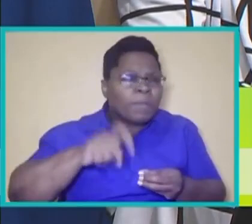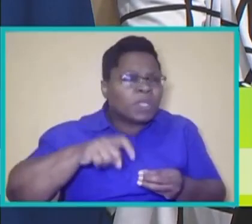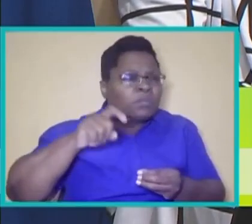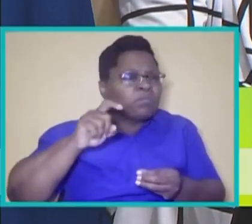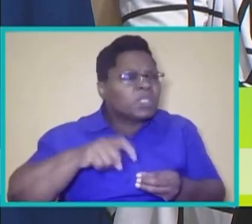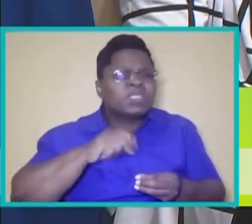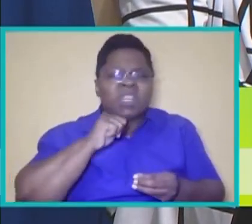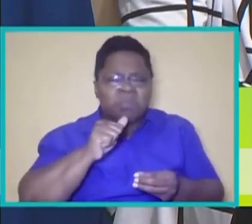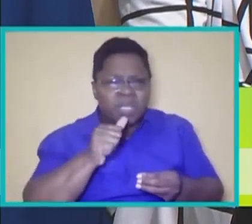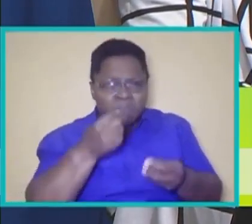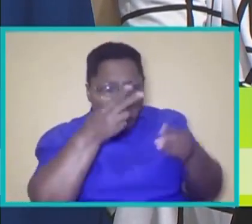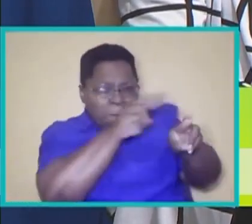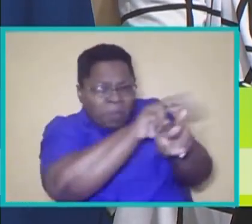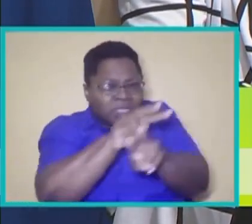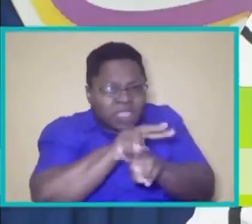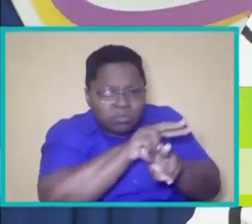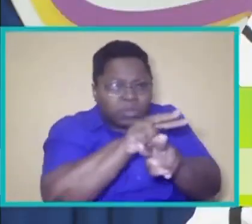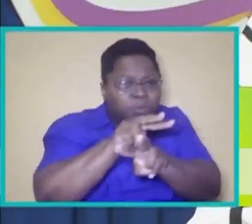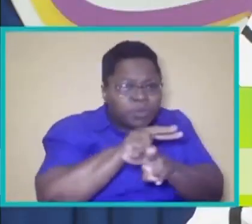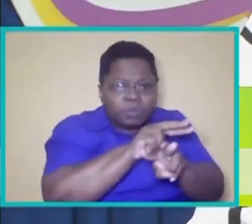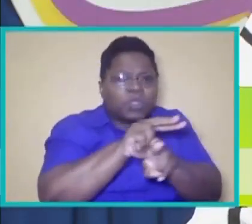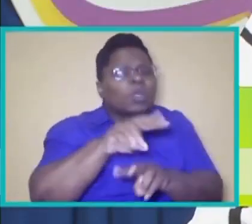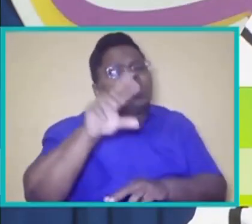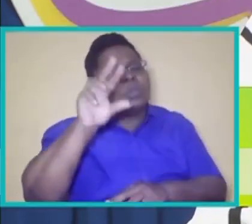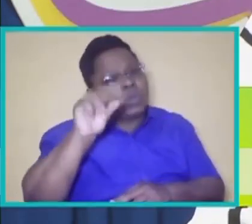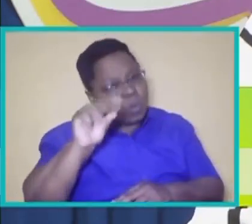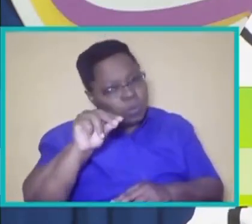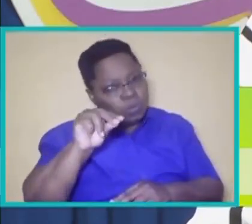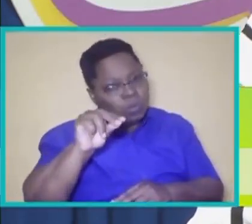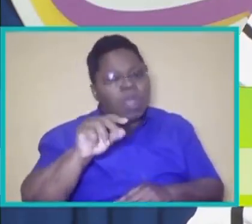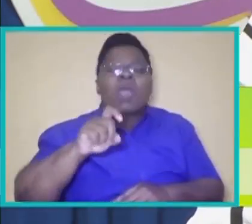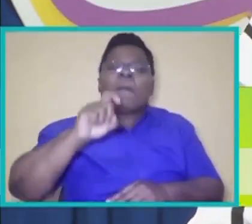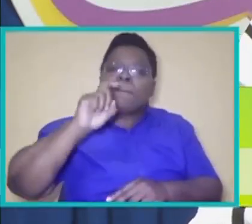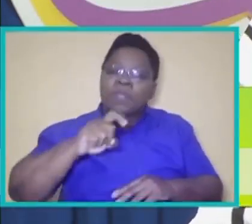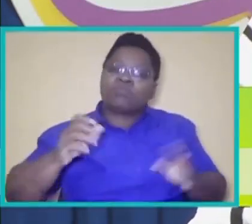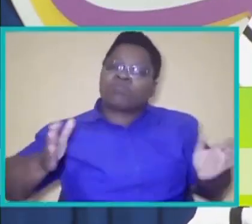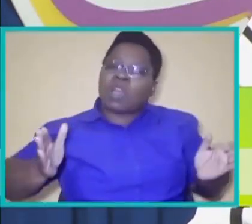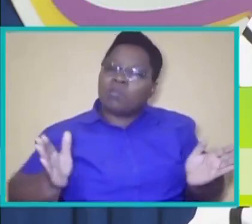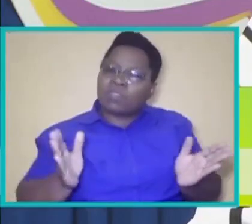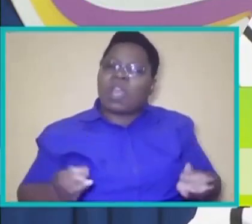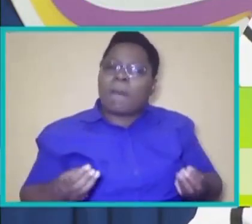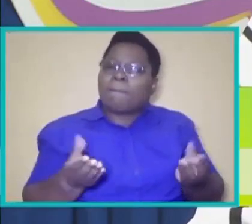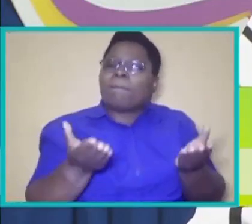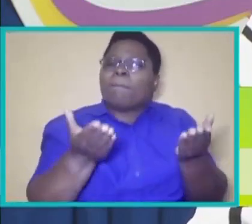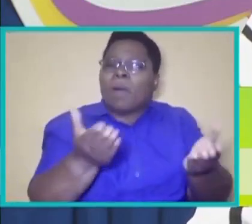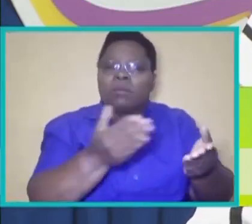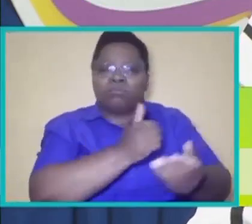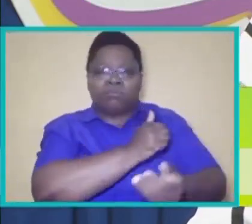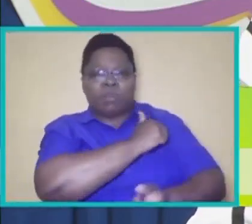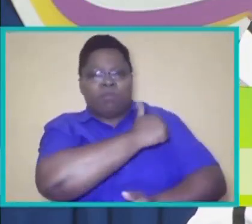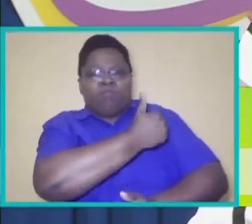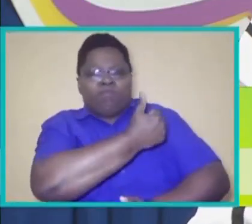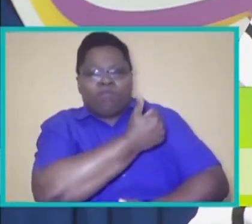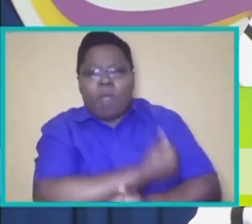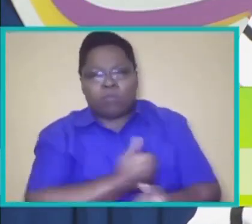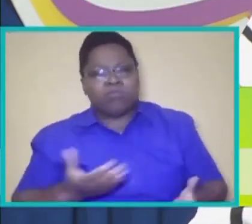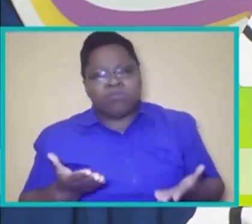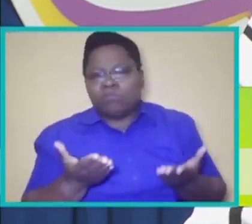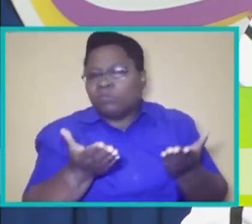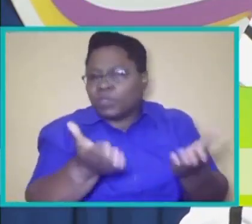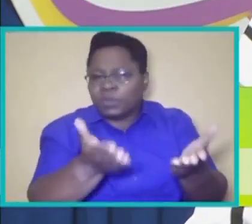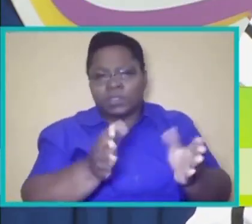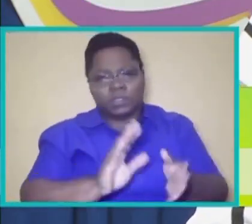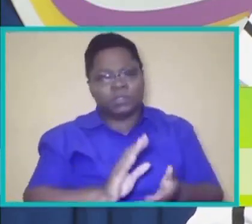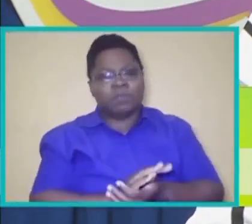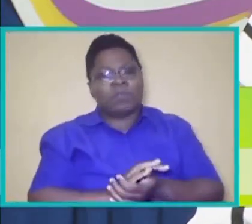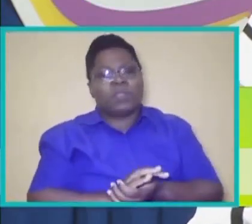leadership, because it recognizes teachers have differences, students have differences, resources contribute